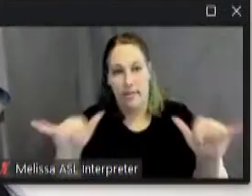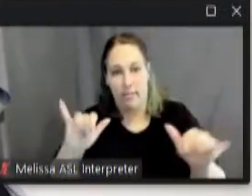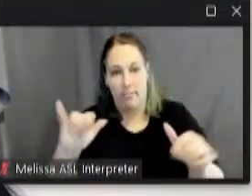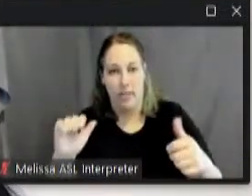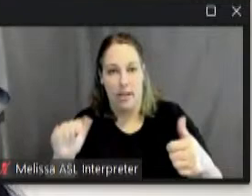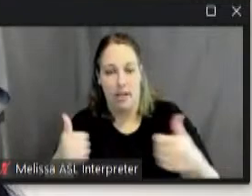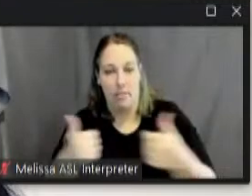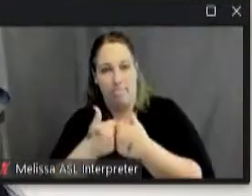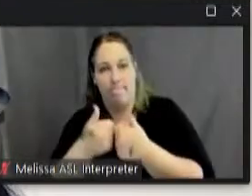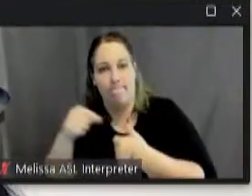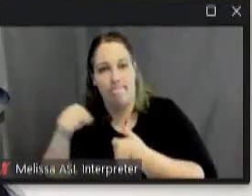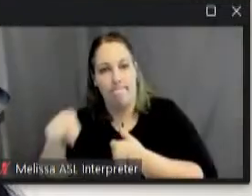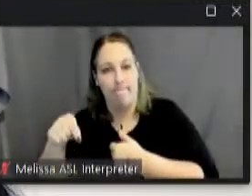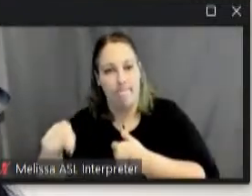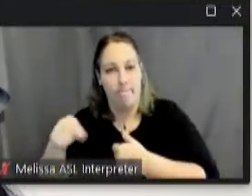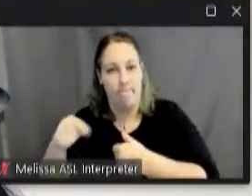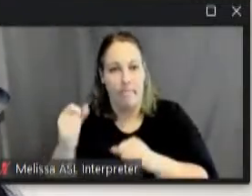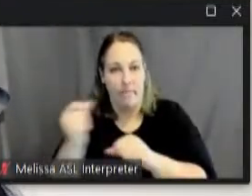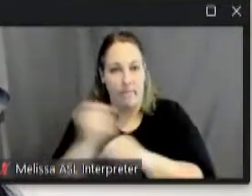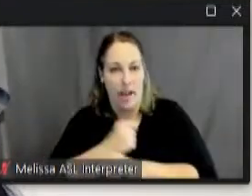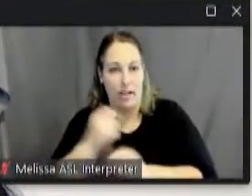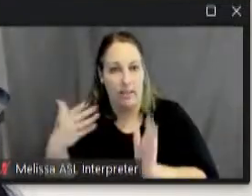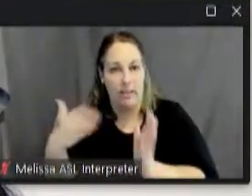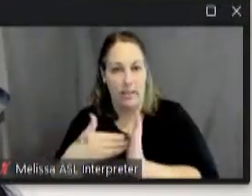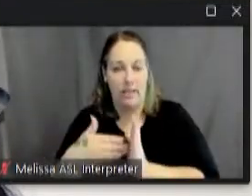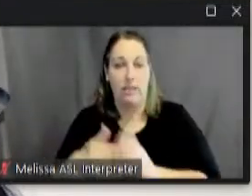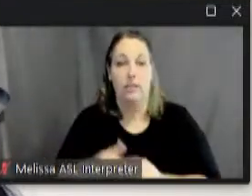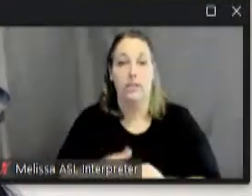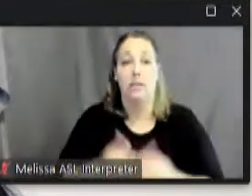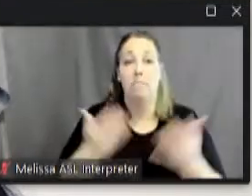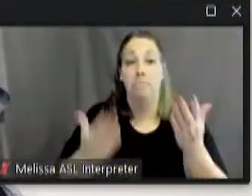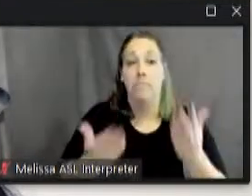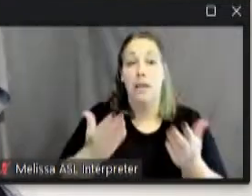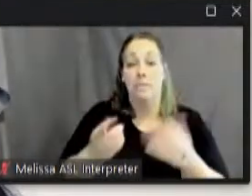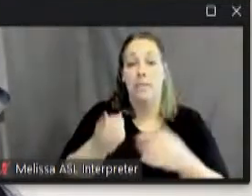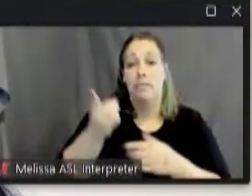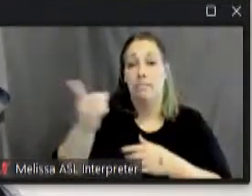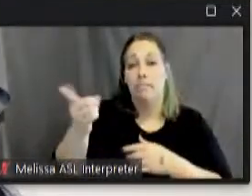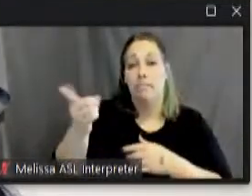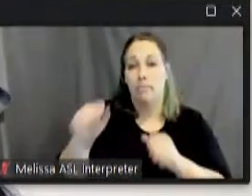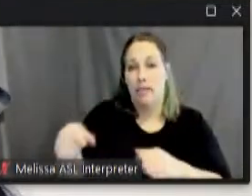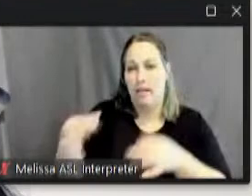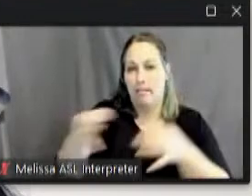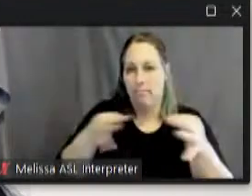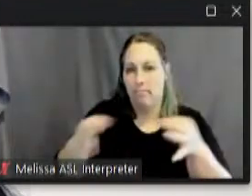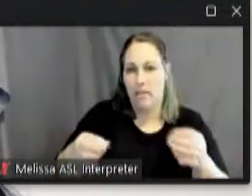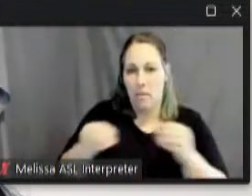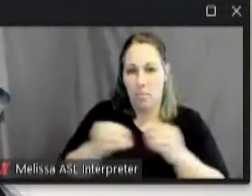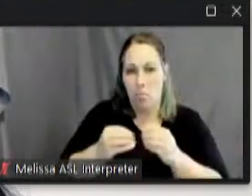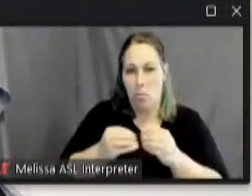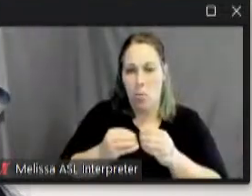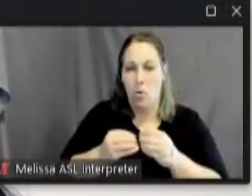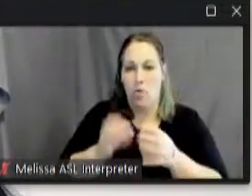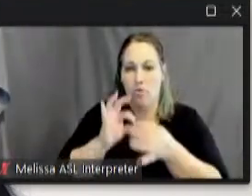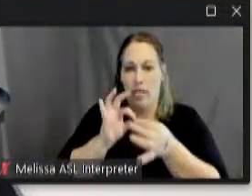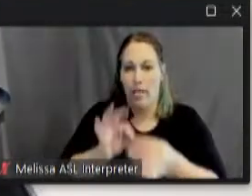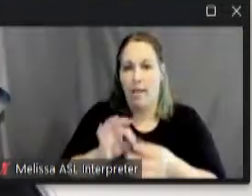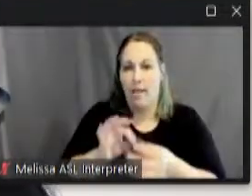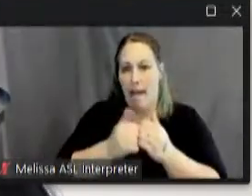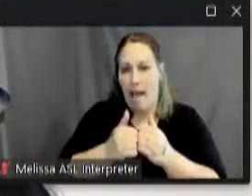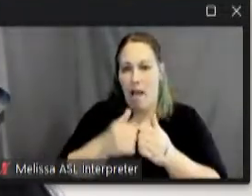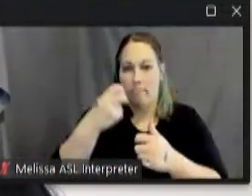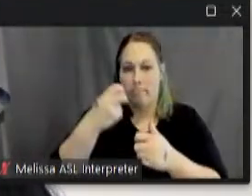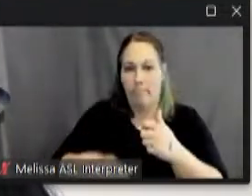concretely explain what we're doing regarding this and how difficult this process was to be able